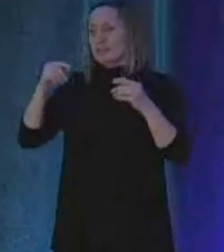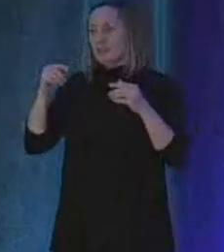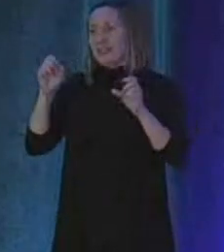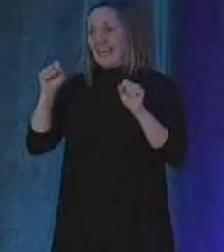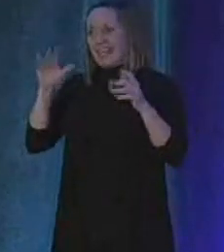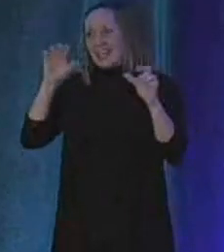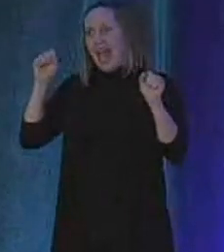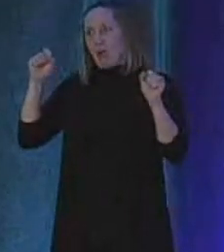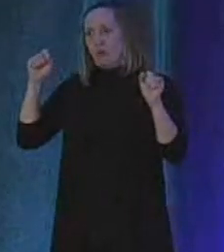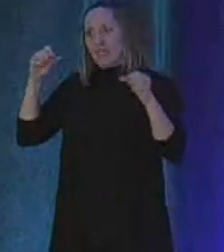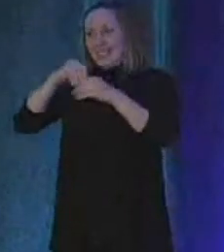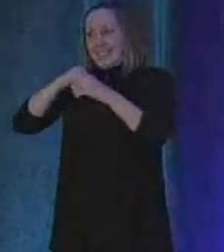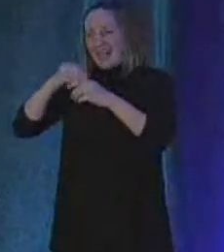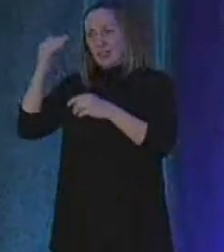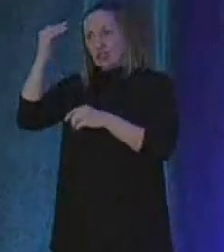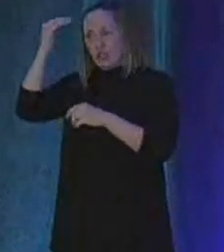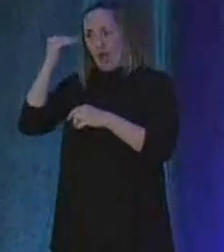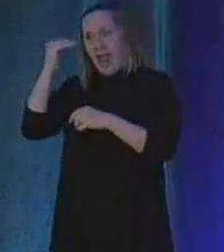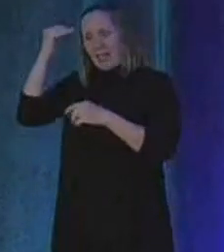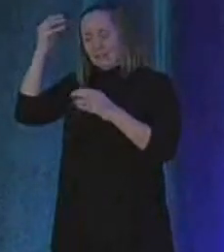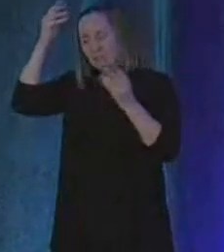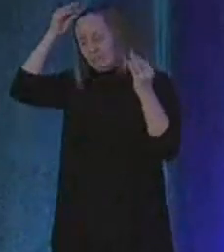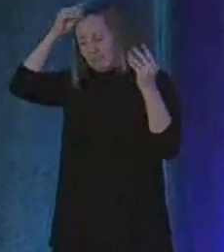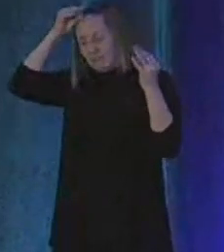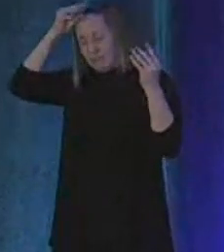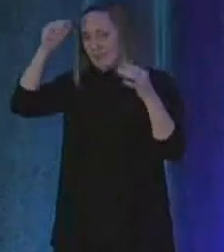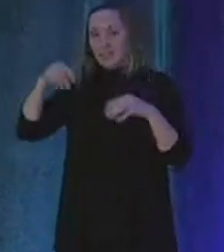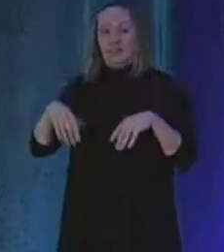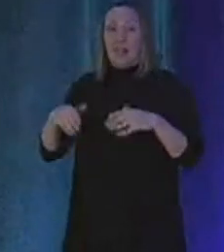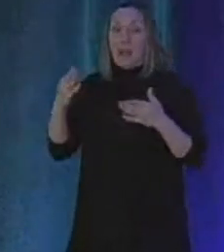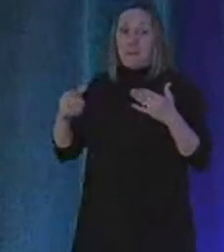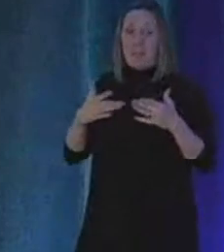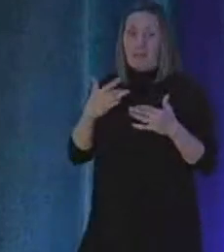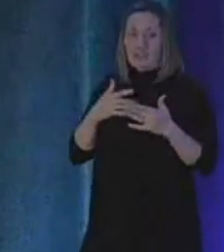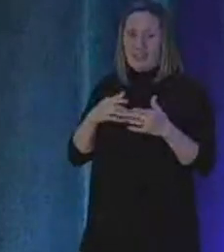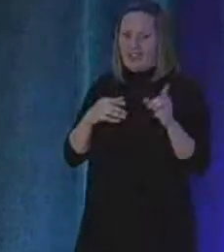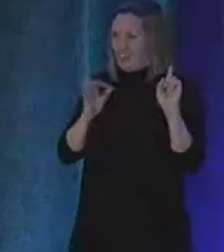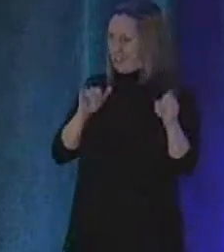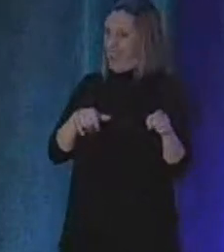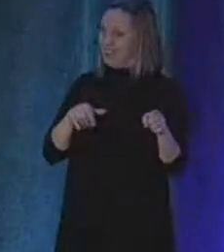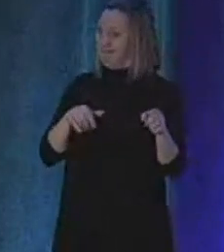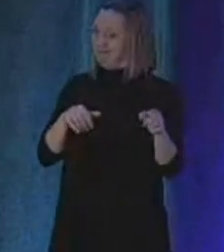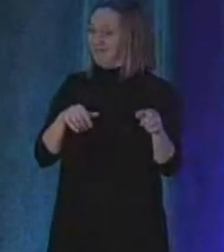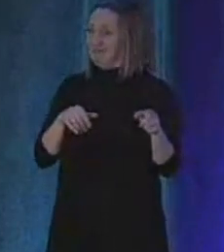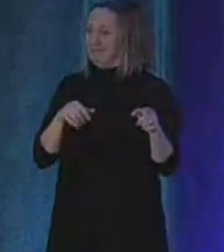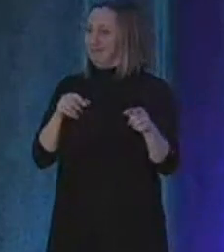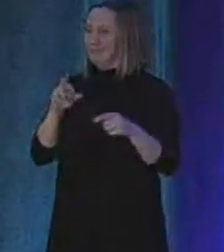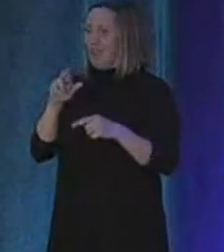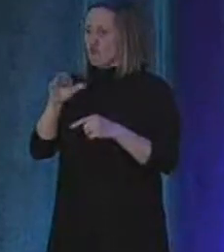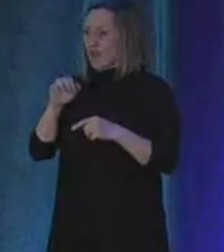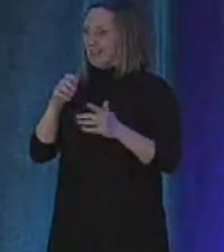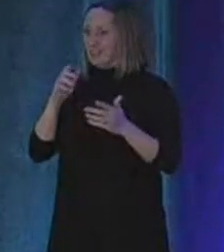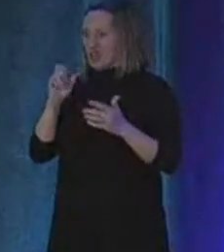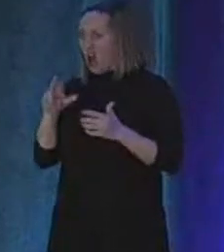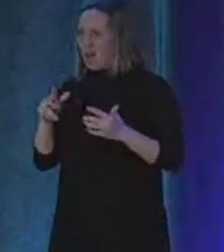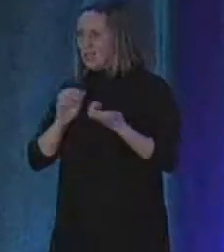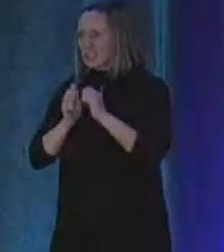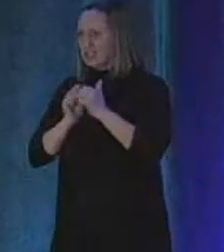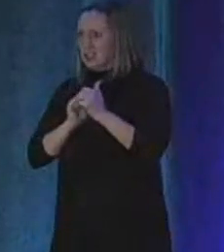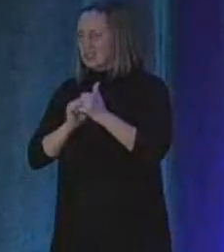there. And you might feel like our F1 driver here, racing in your mind.